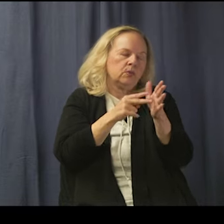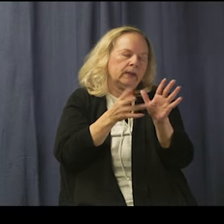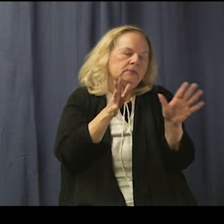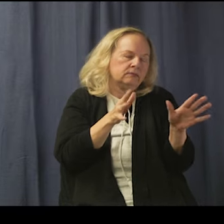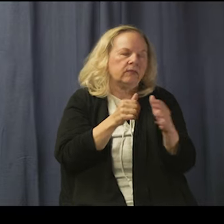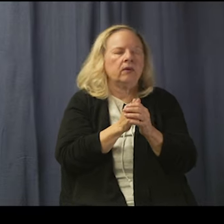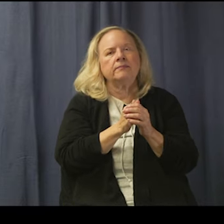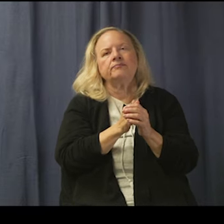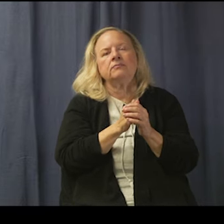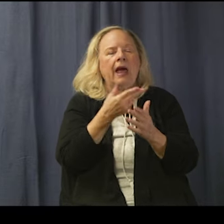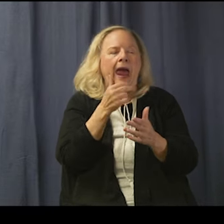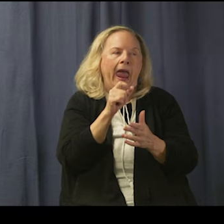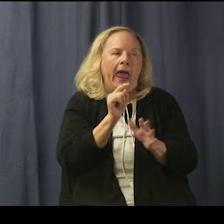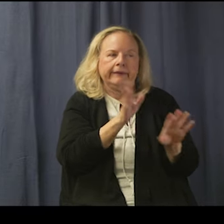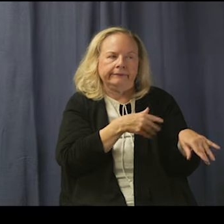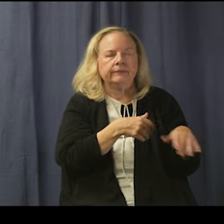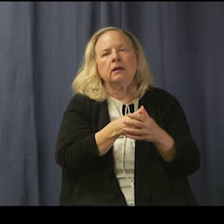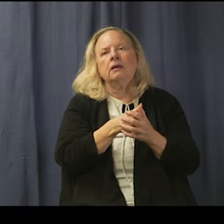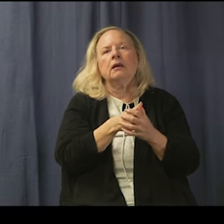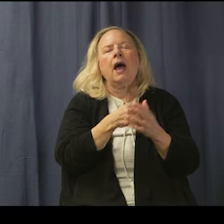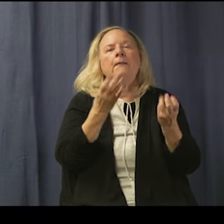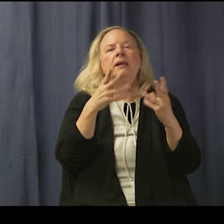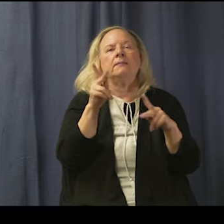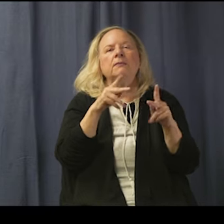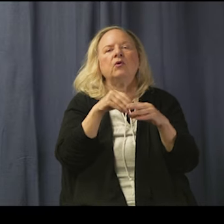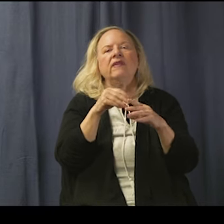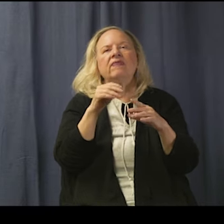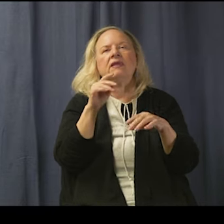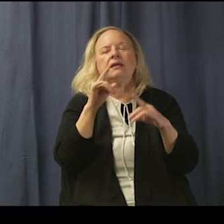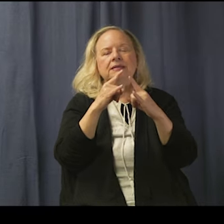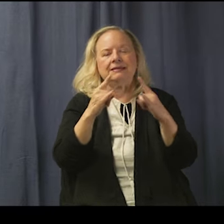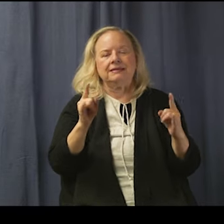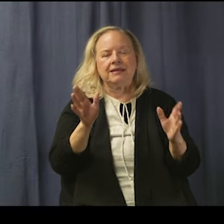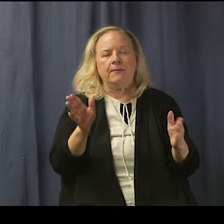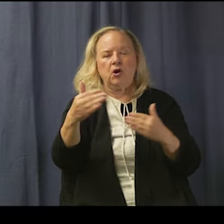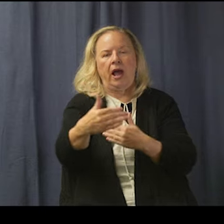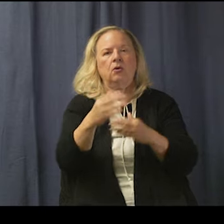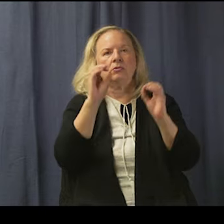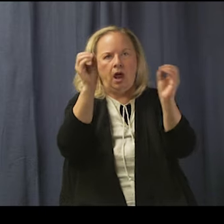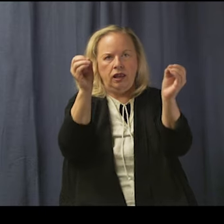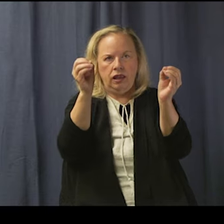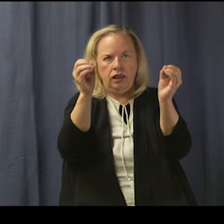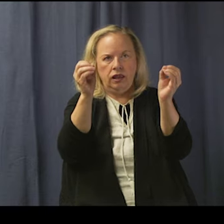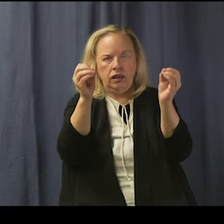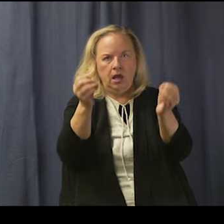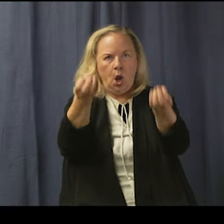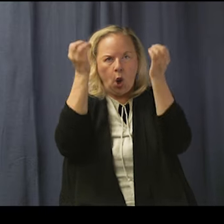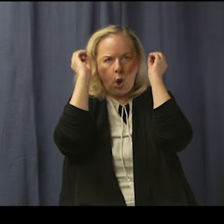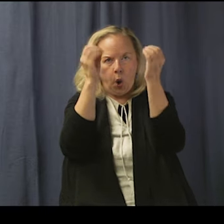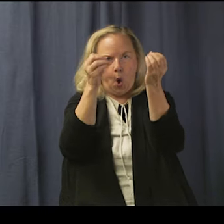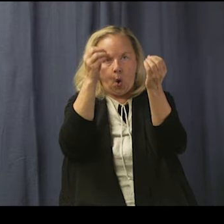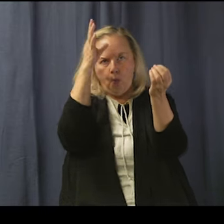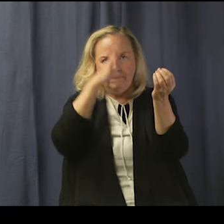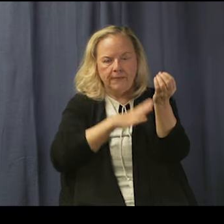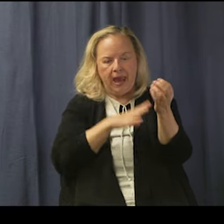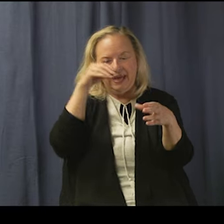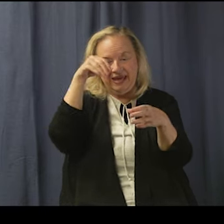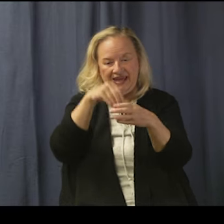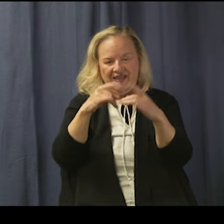this. How many people are to be in the tabernacle? None. There shall be no man